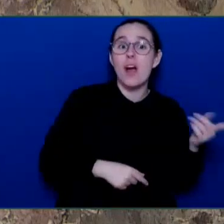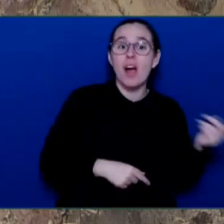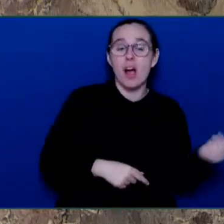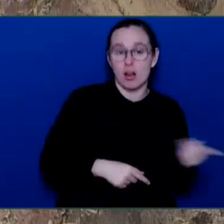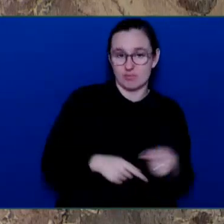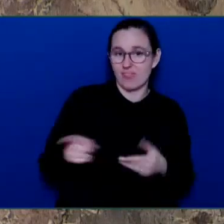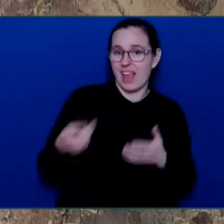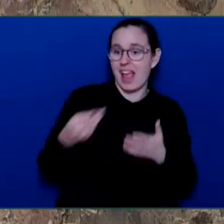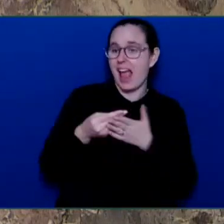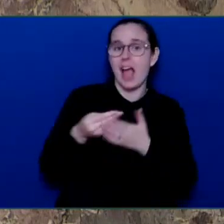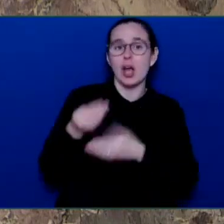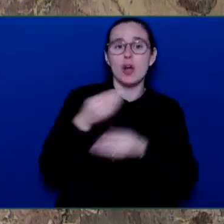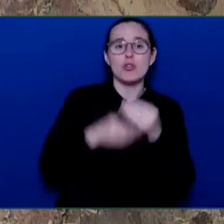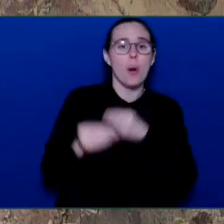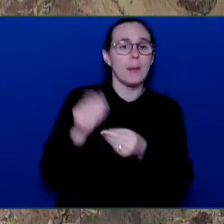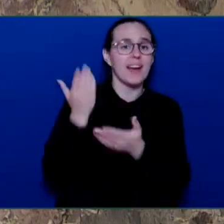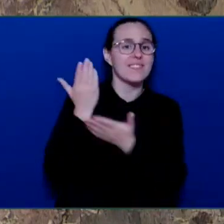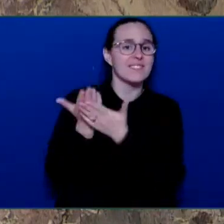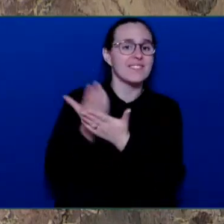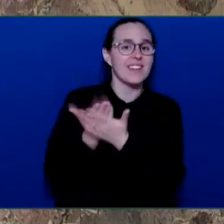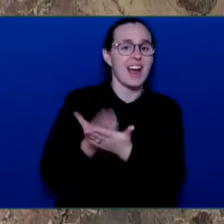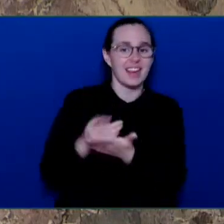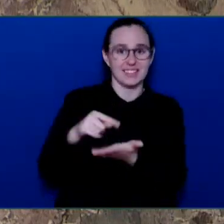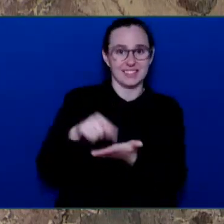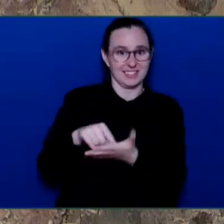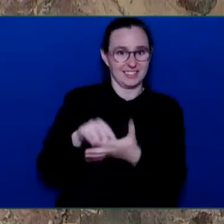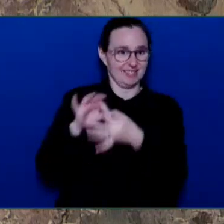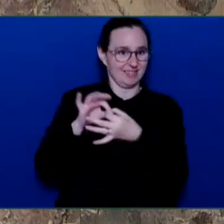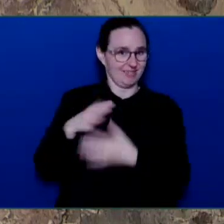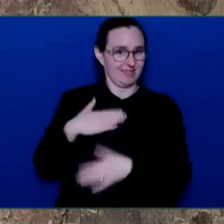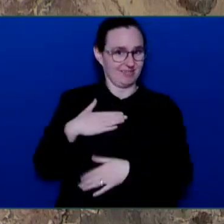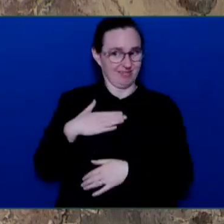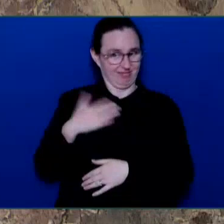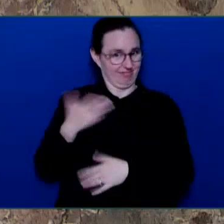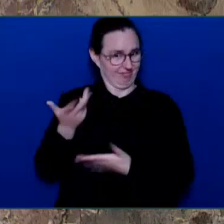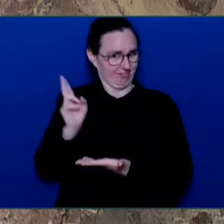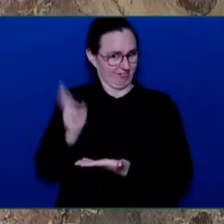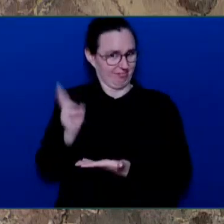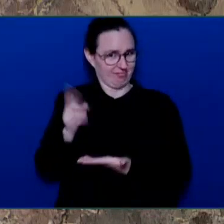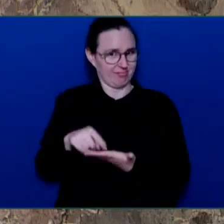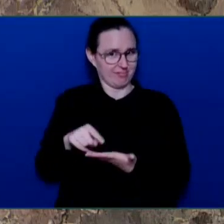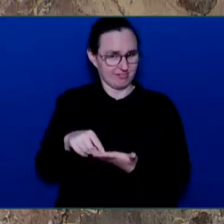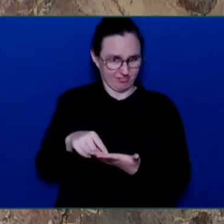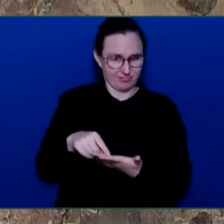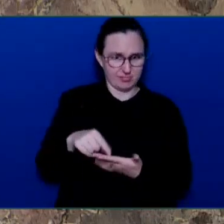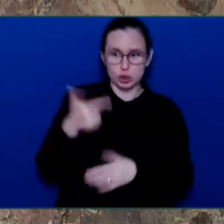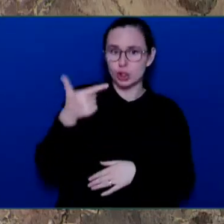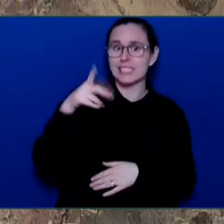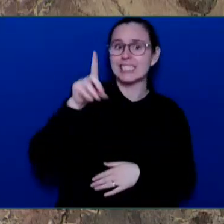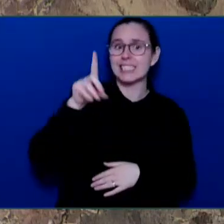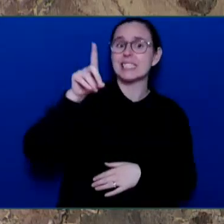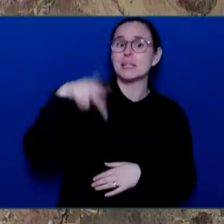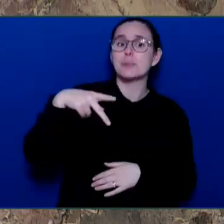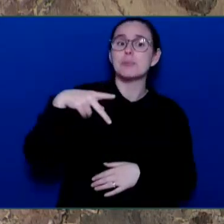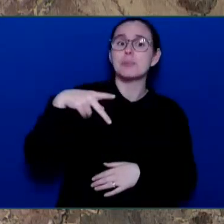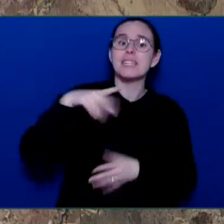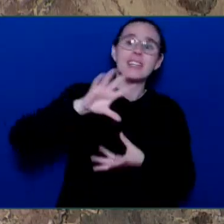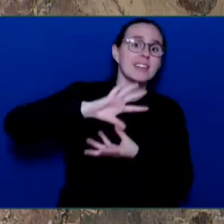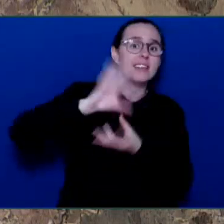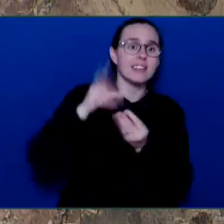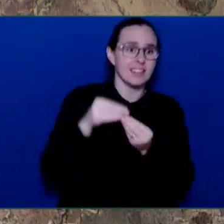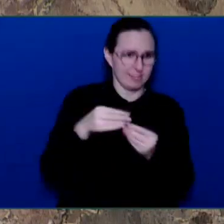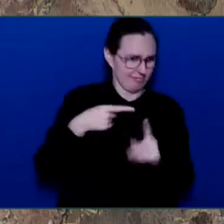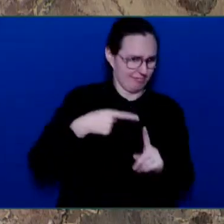since 2017 is the highest in Canada among large provinces, and our unemployment rate